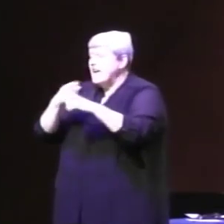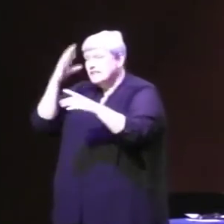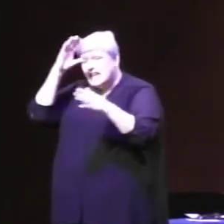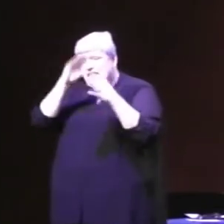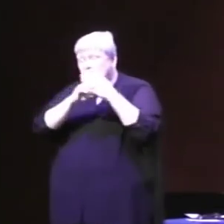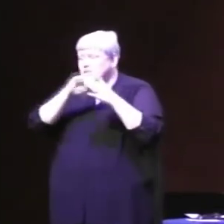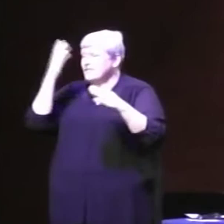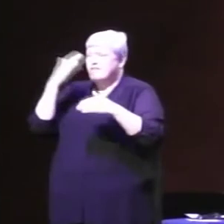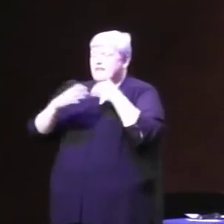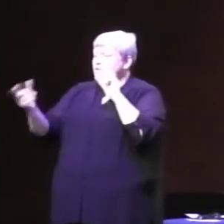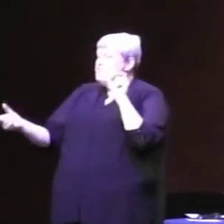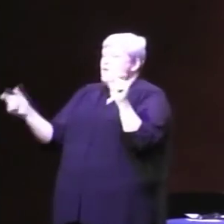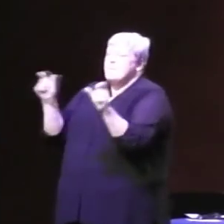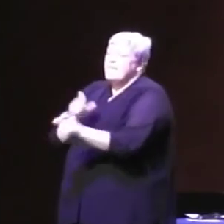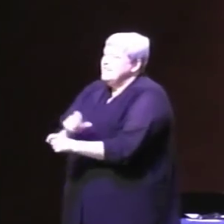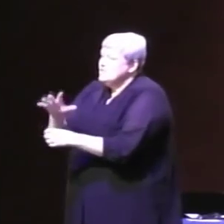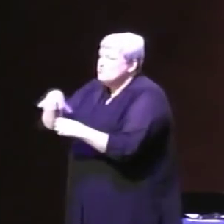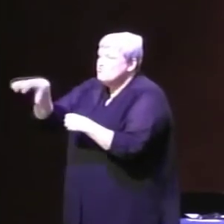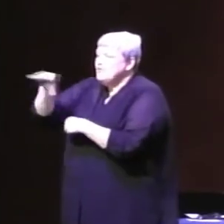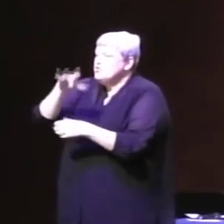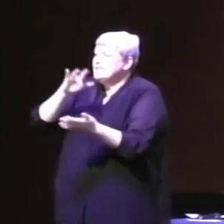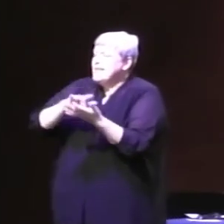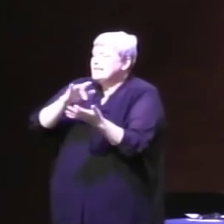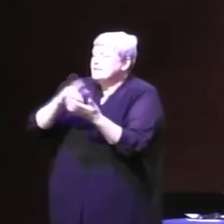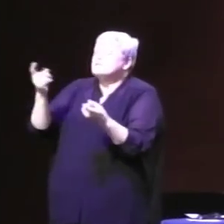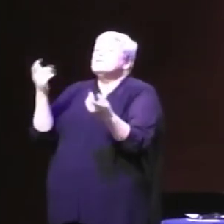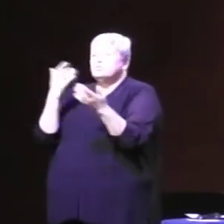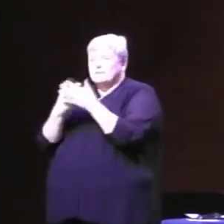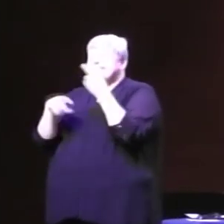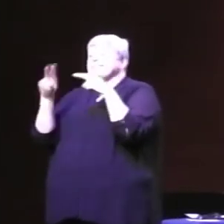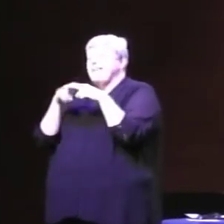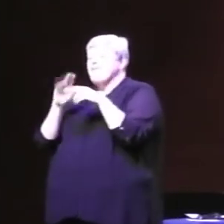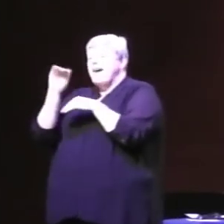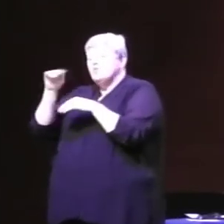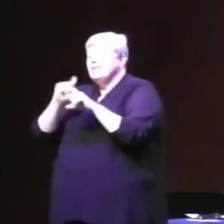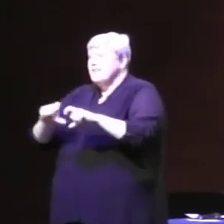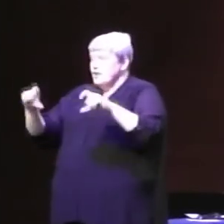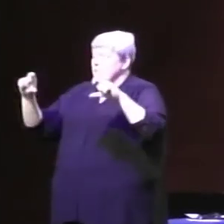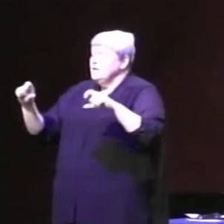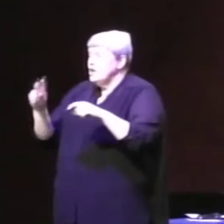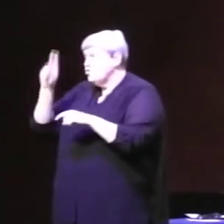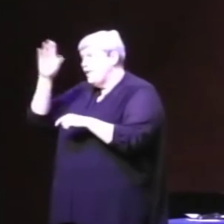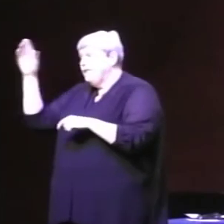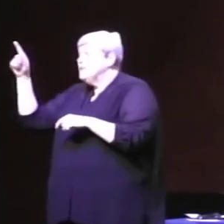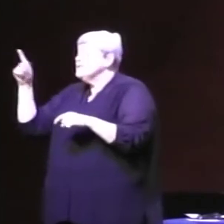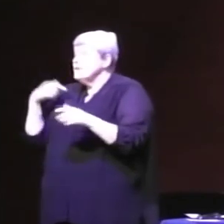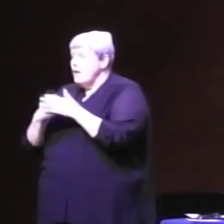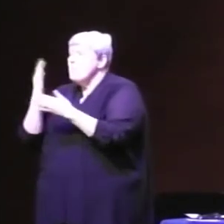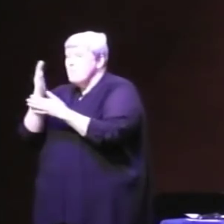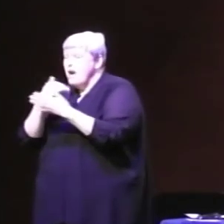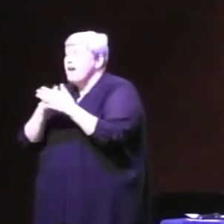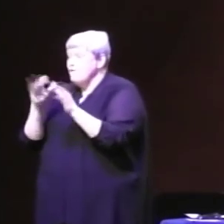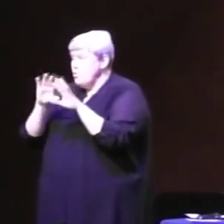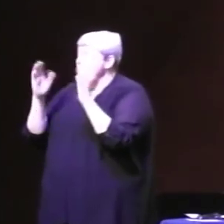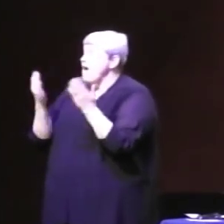current region, in the regional centres. Staff outside of the Central Belt, including staff in the North East, our part of the world, are